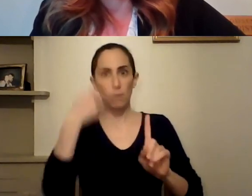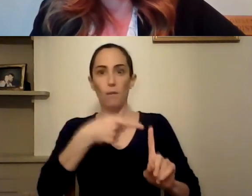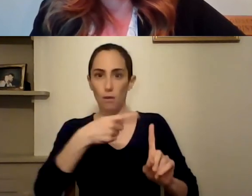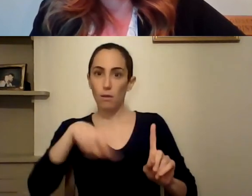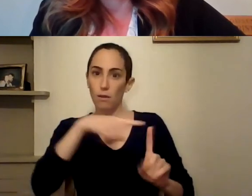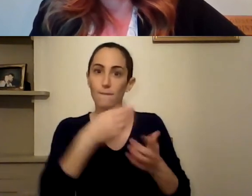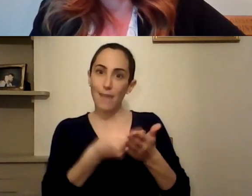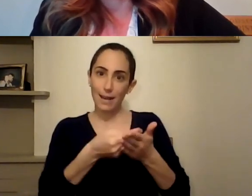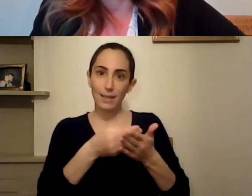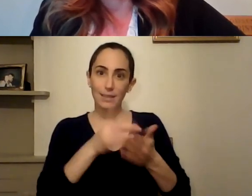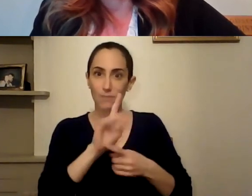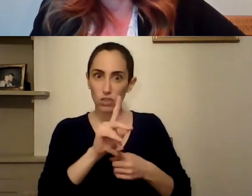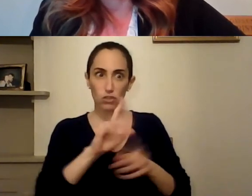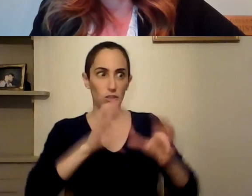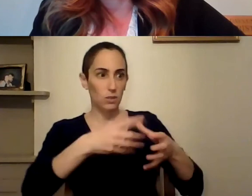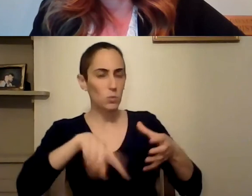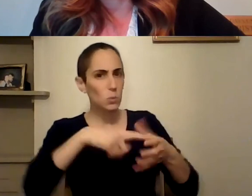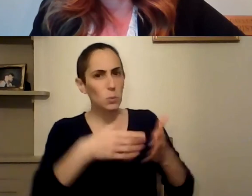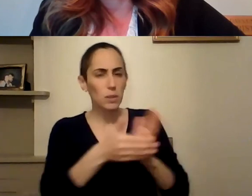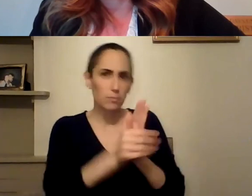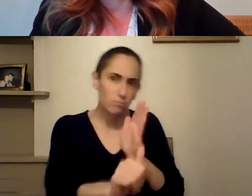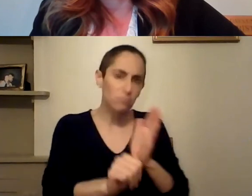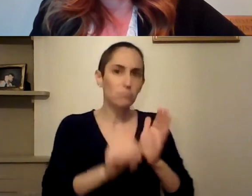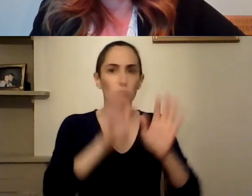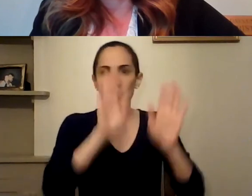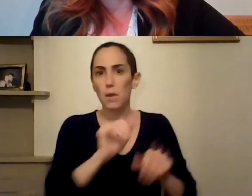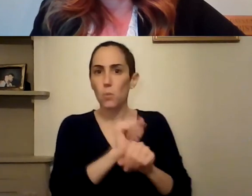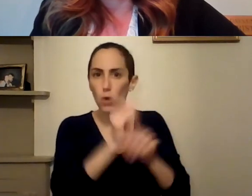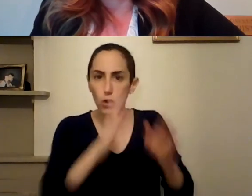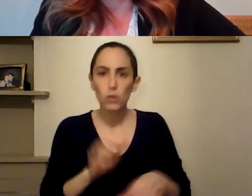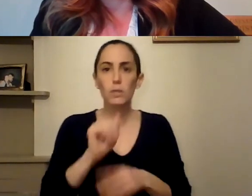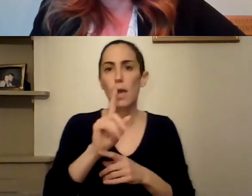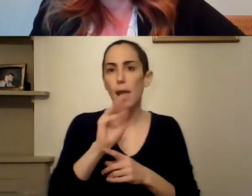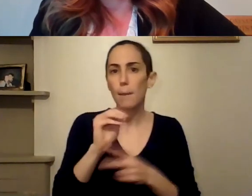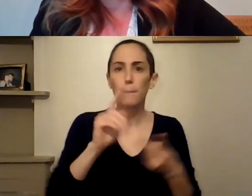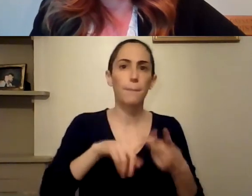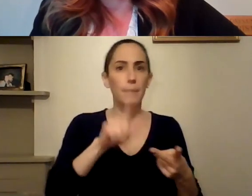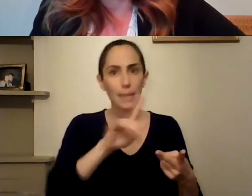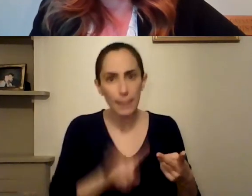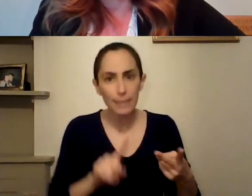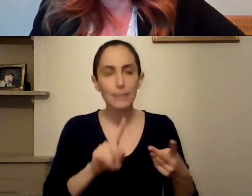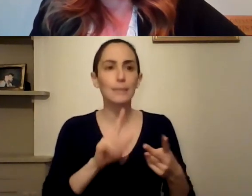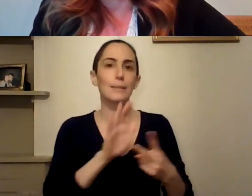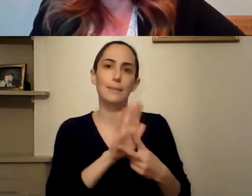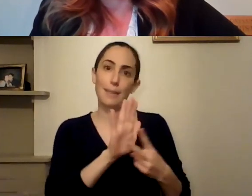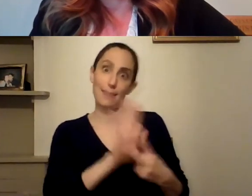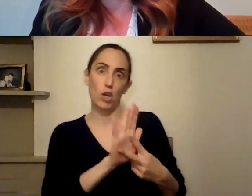the university, and Adam and Liz and their